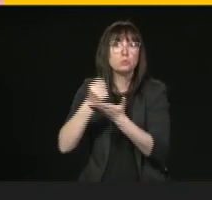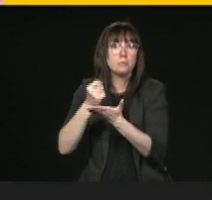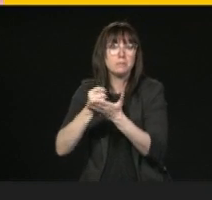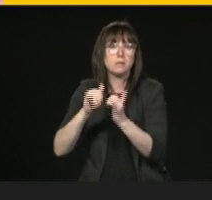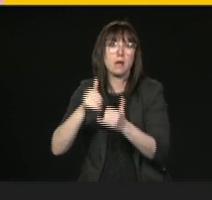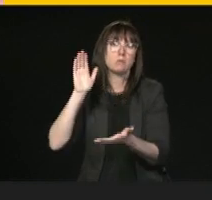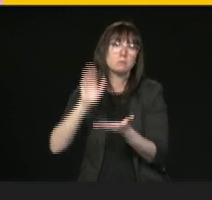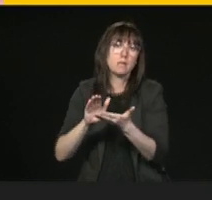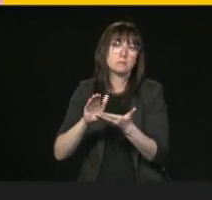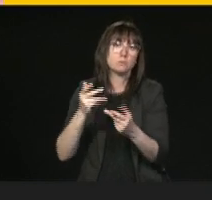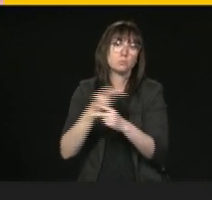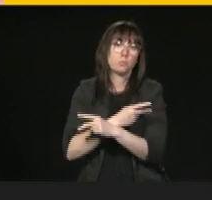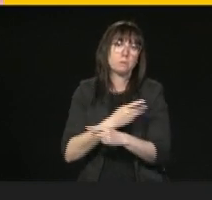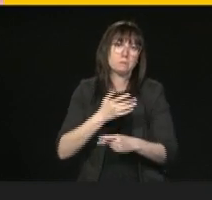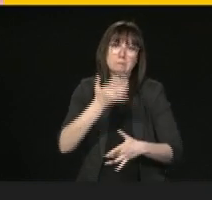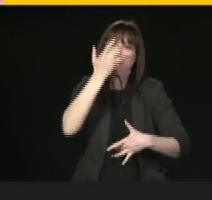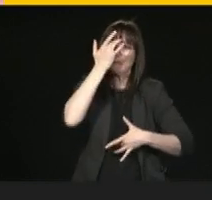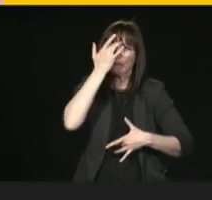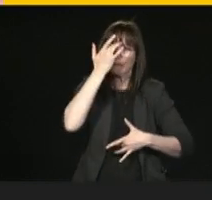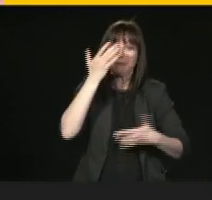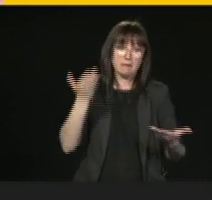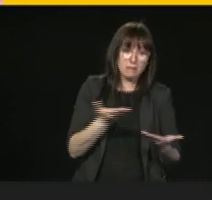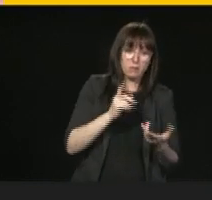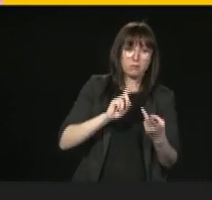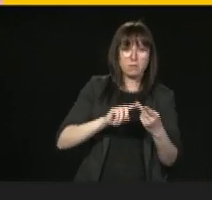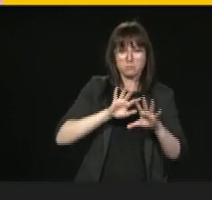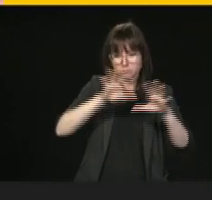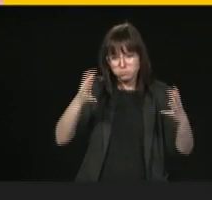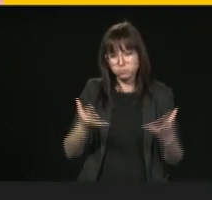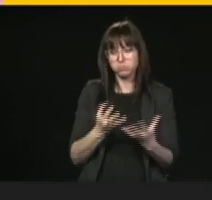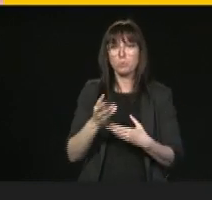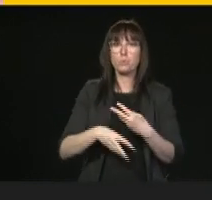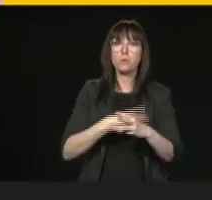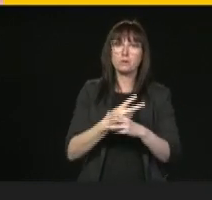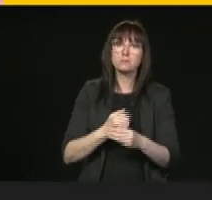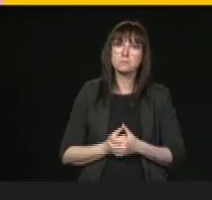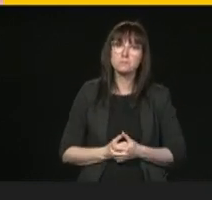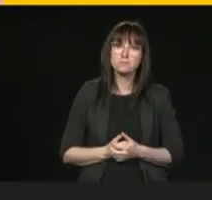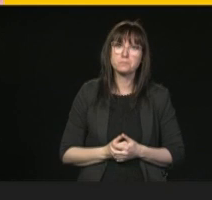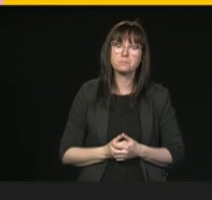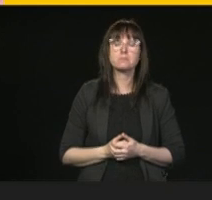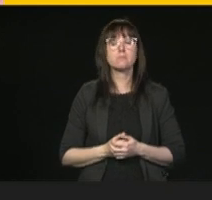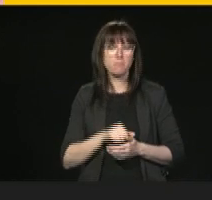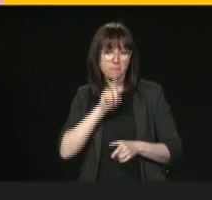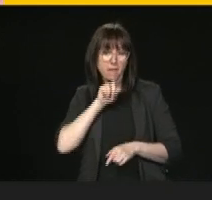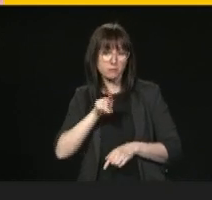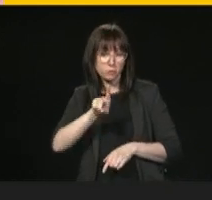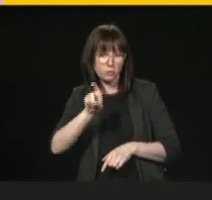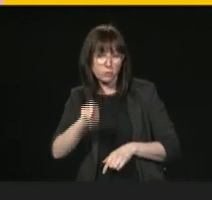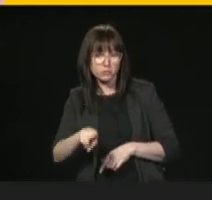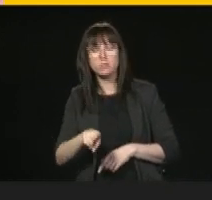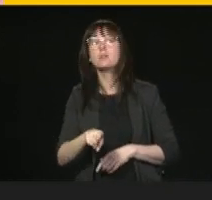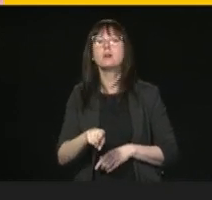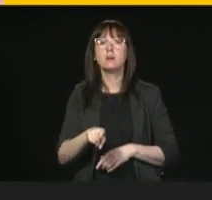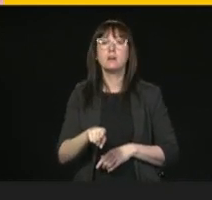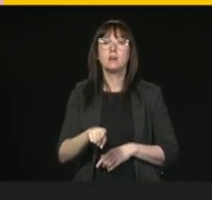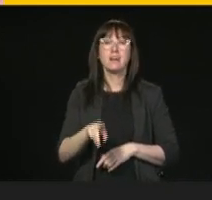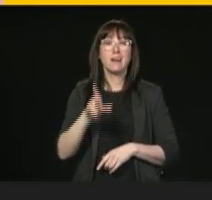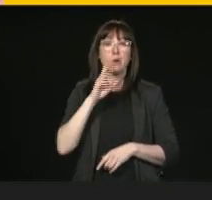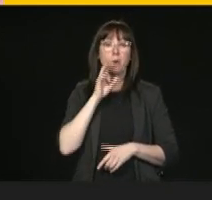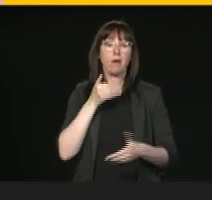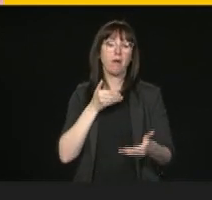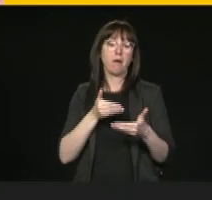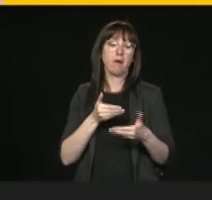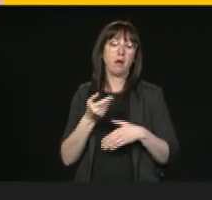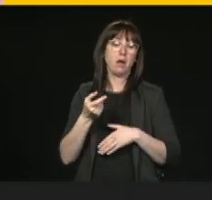world. And I guess to your question, we're in it for the long haul. It's not going to be days and weeks. It's definitely months.